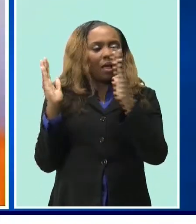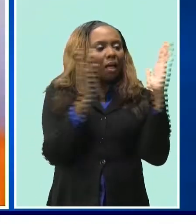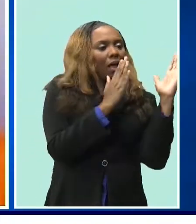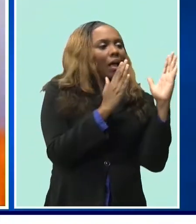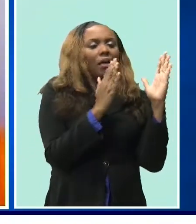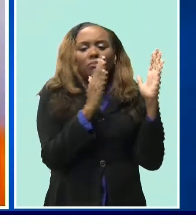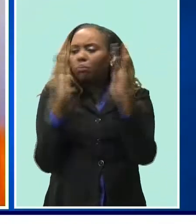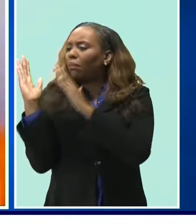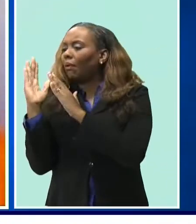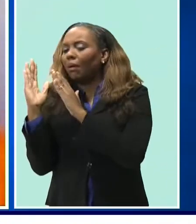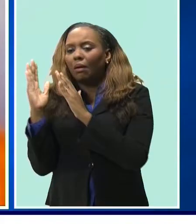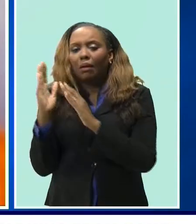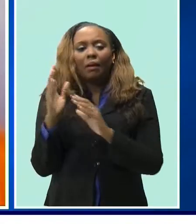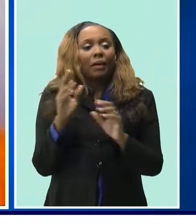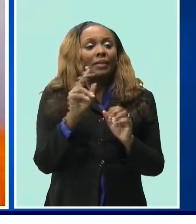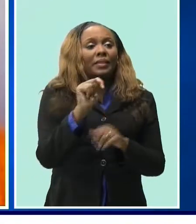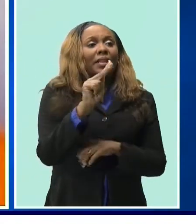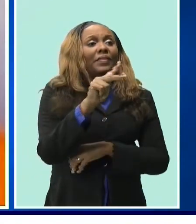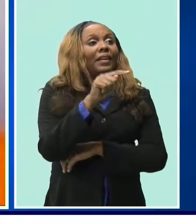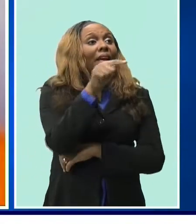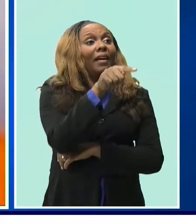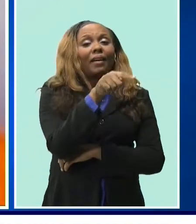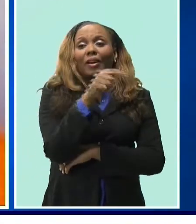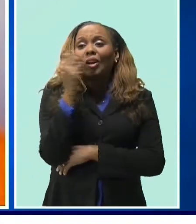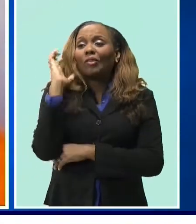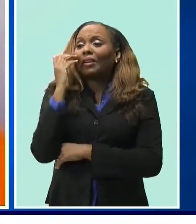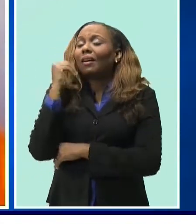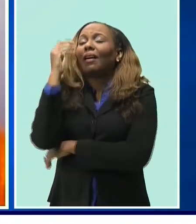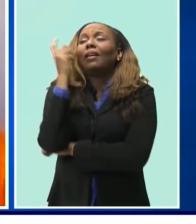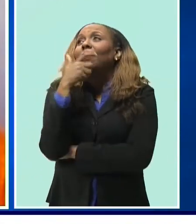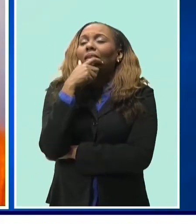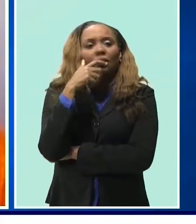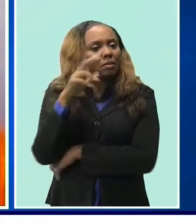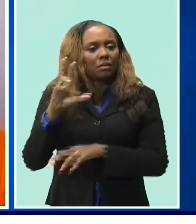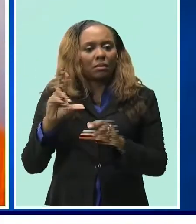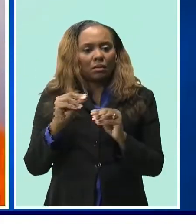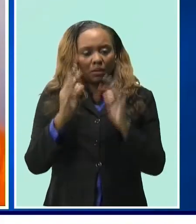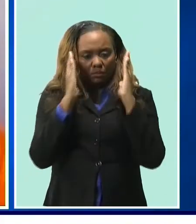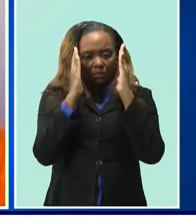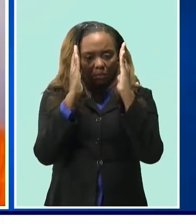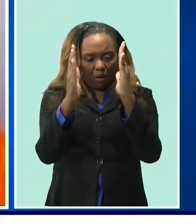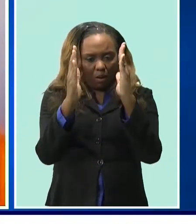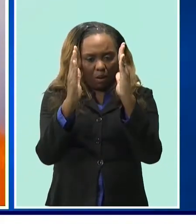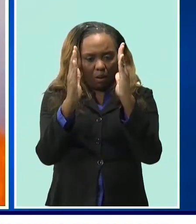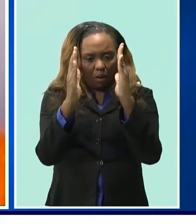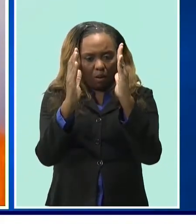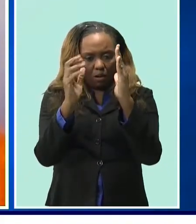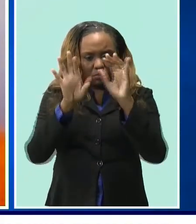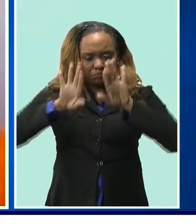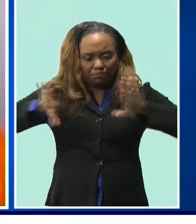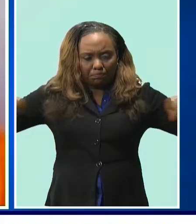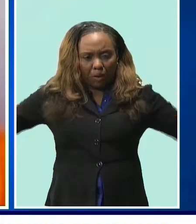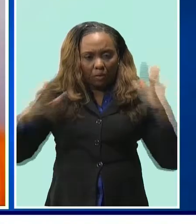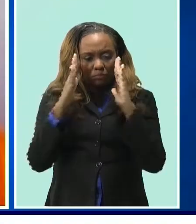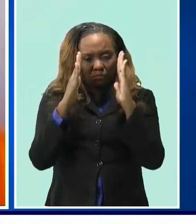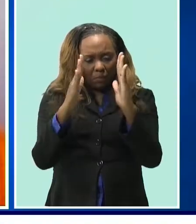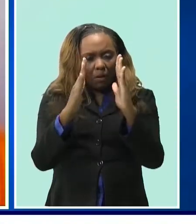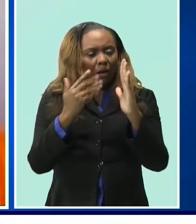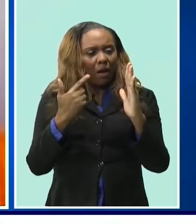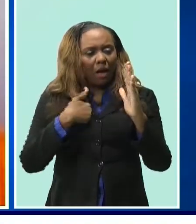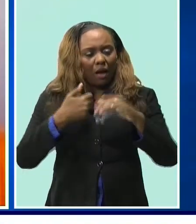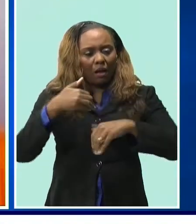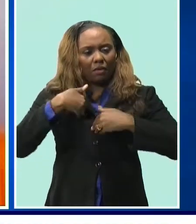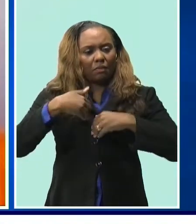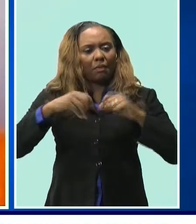no TV, no radio, nothing like that. I just set up my clock so that I can see what time I start and what